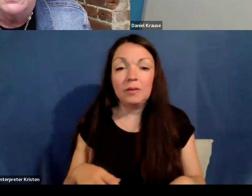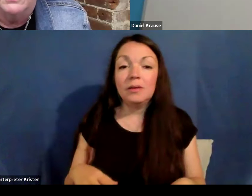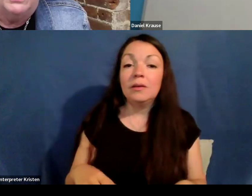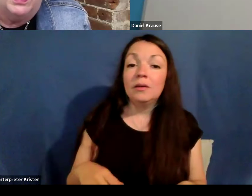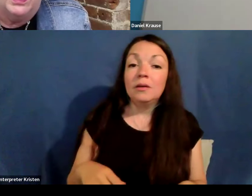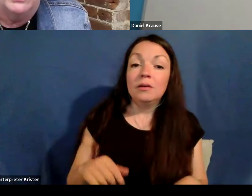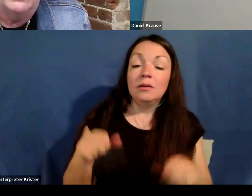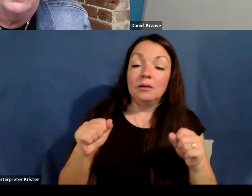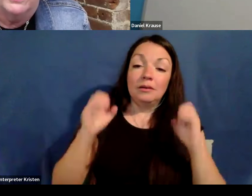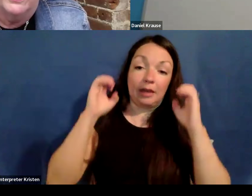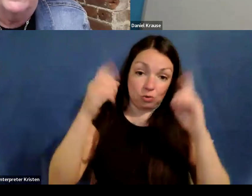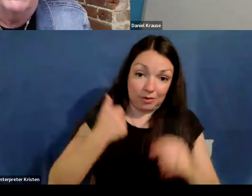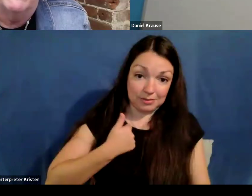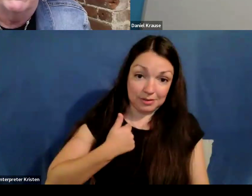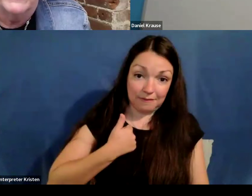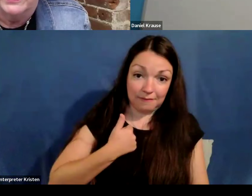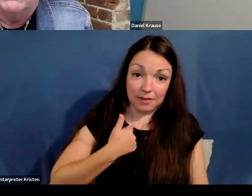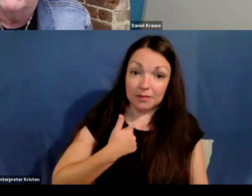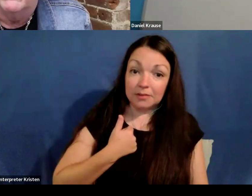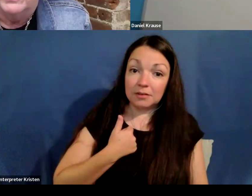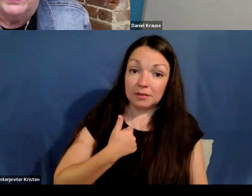ourselves on,